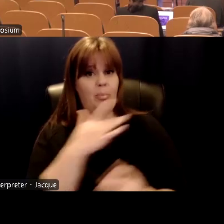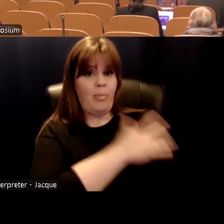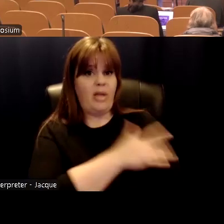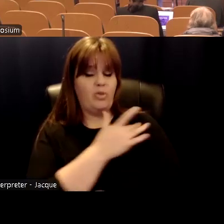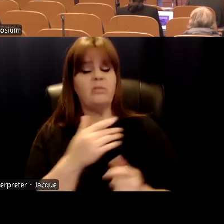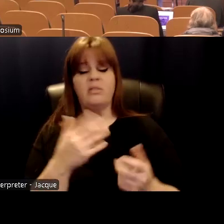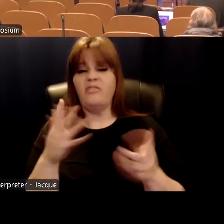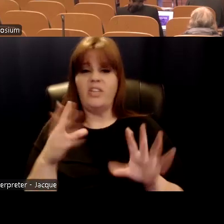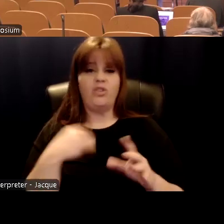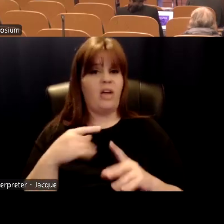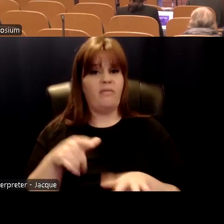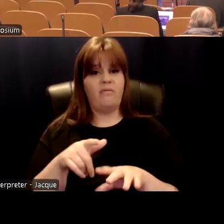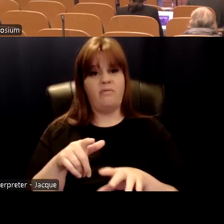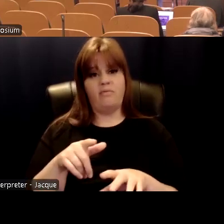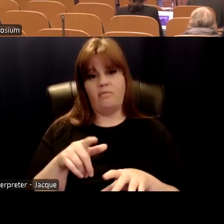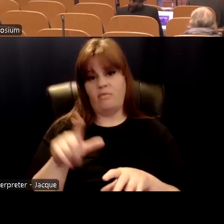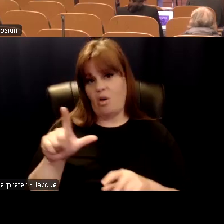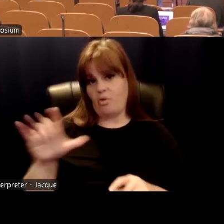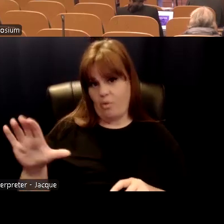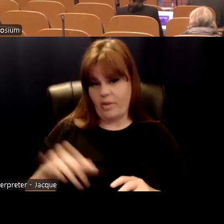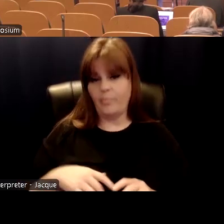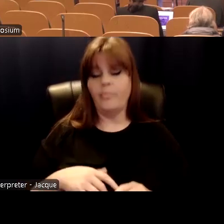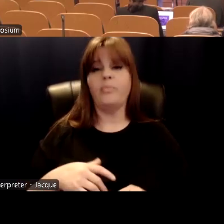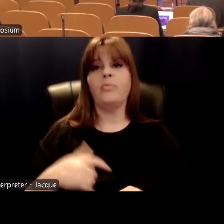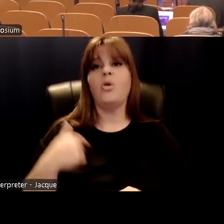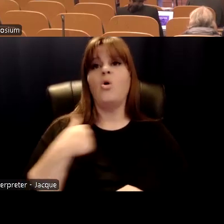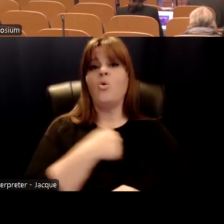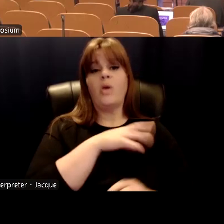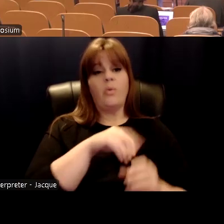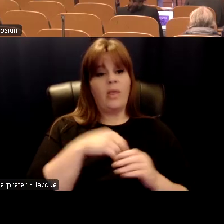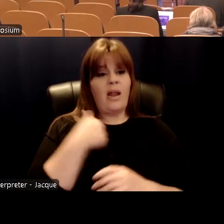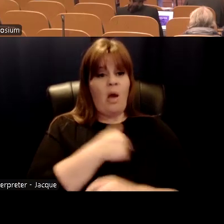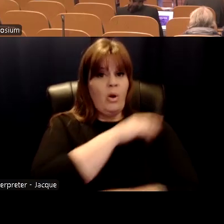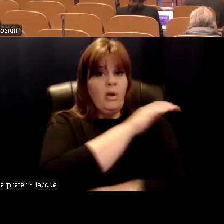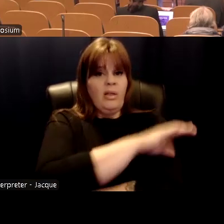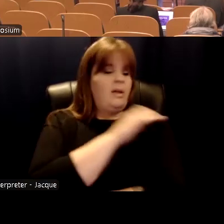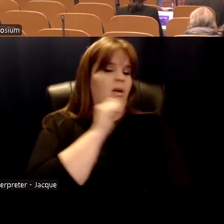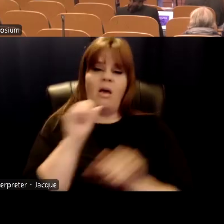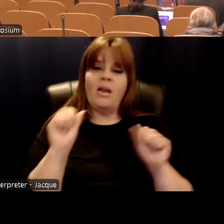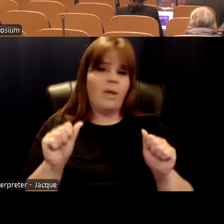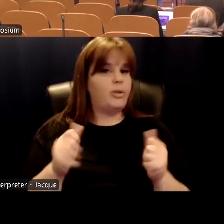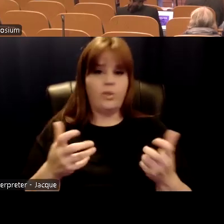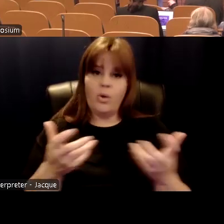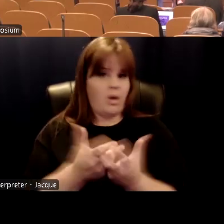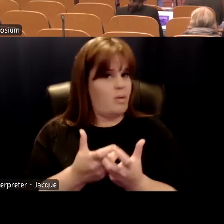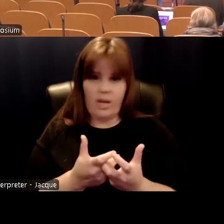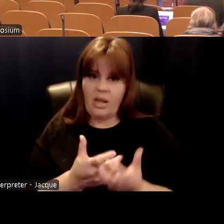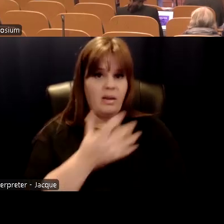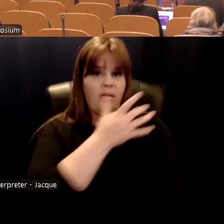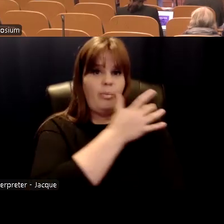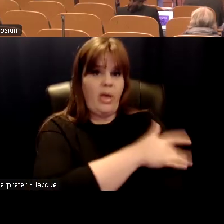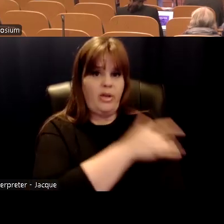have long COVID. We in our clinic are not able to accommodate patients who have